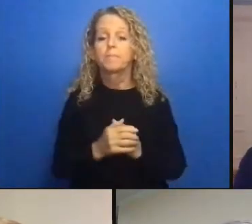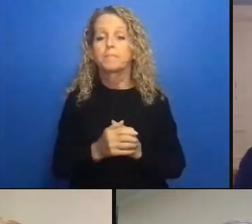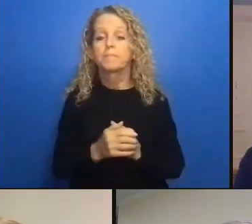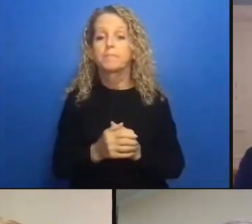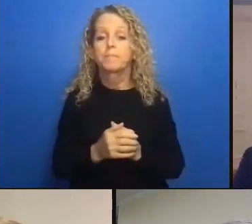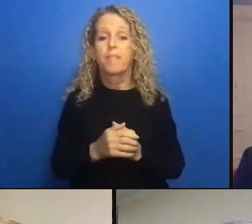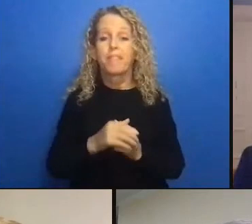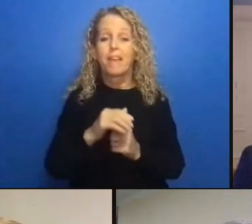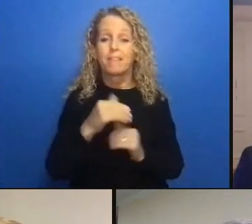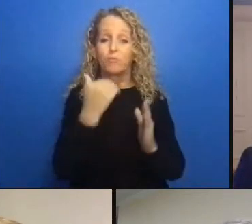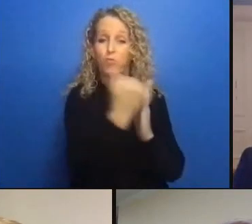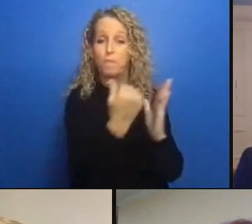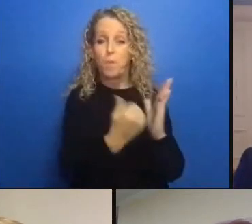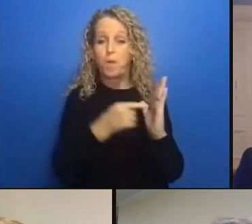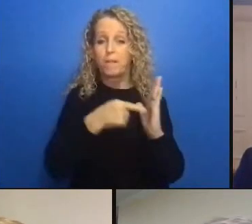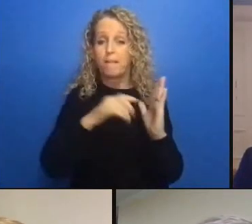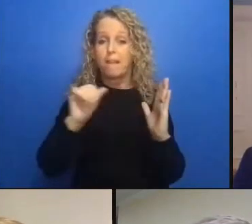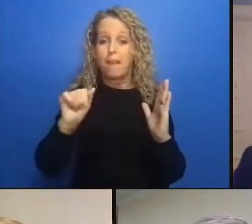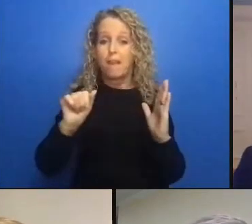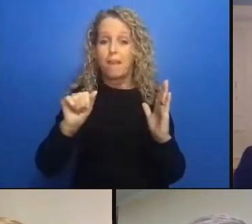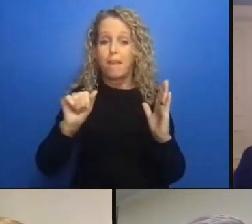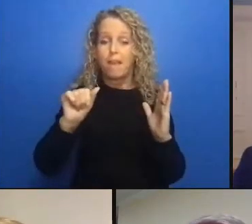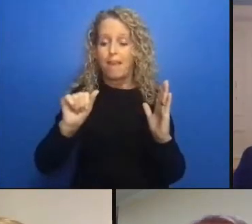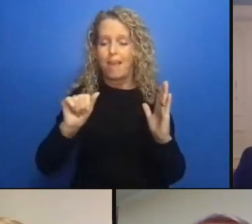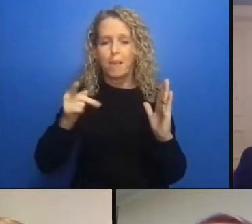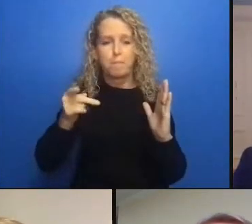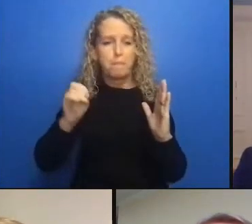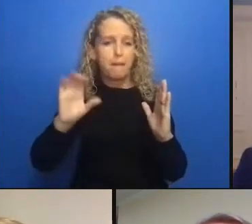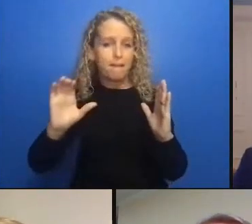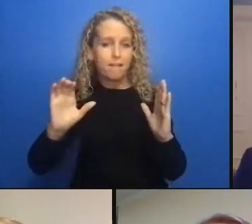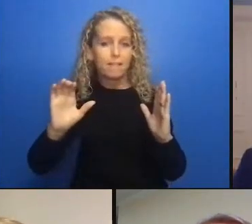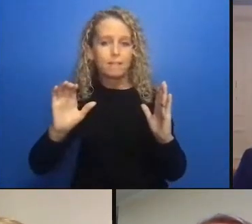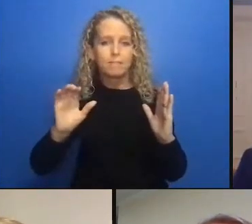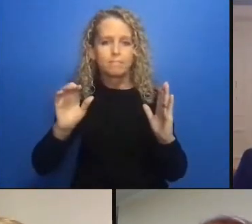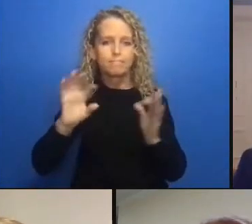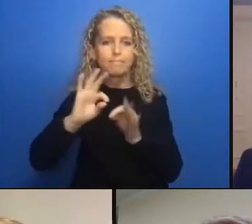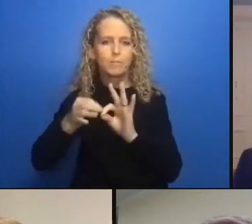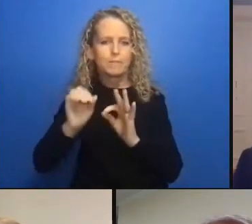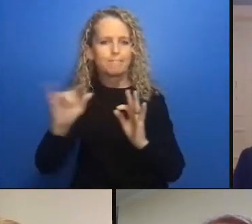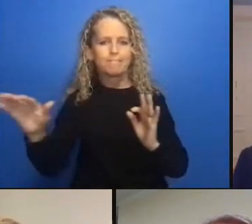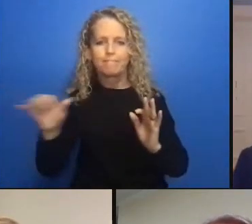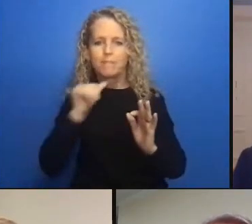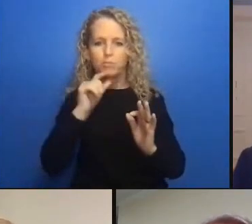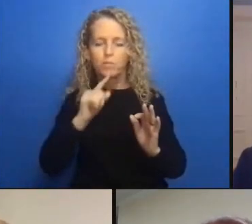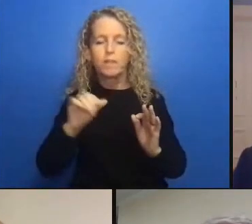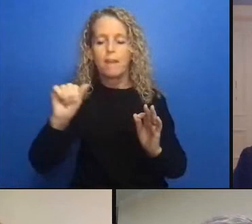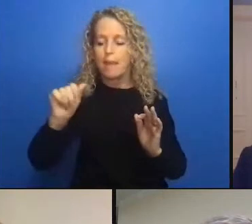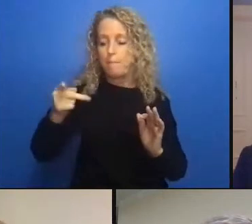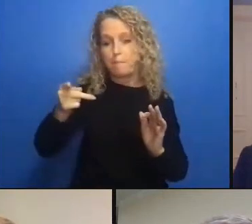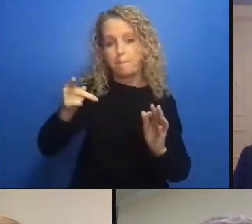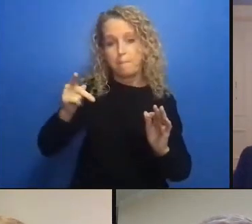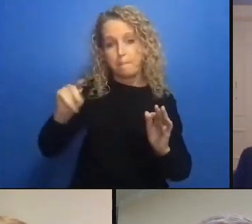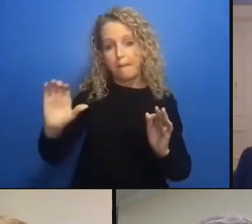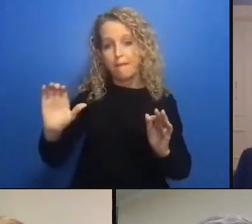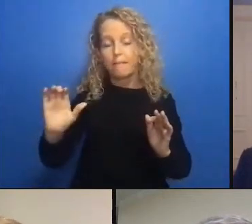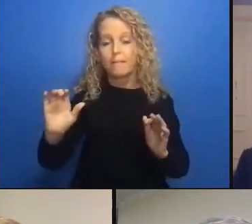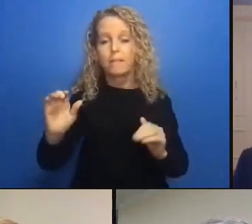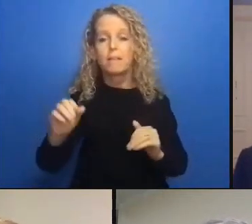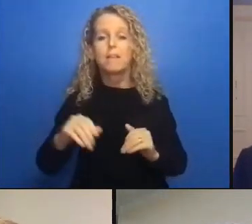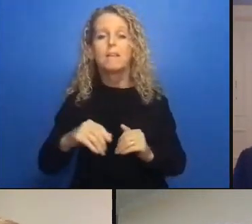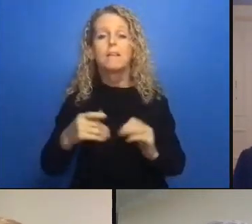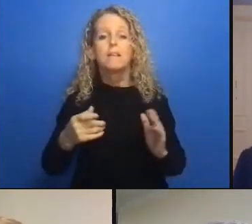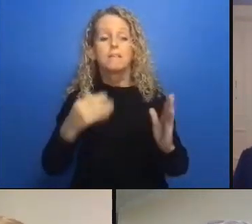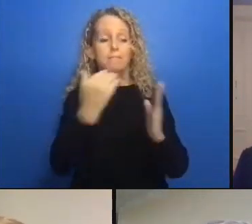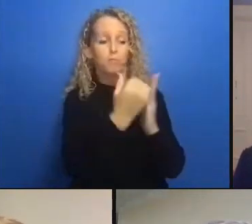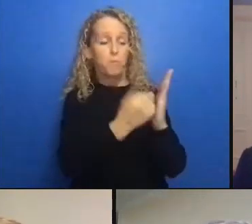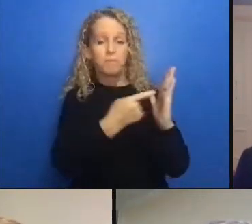digital adoption as an area where, to be honest, Nova Scotia is lagging. Mm-hmm. And you know, you